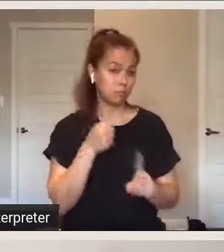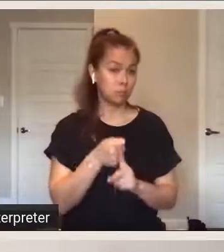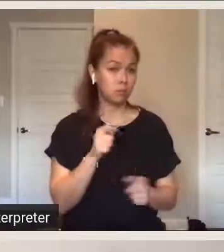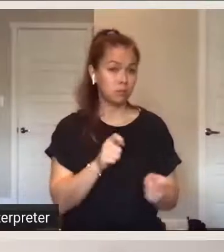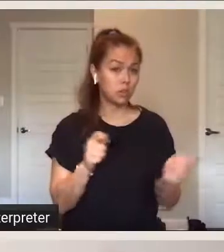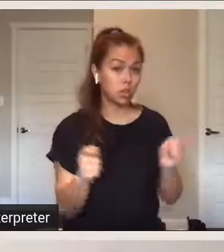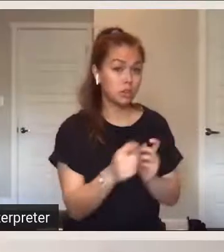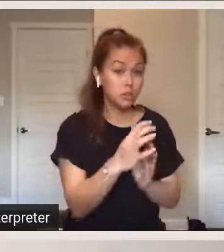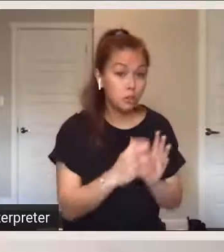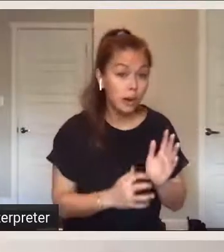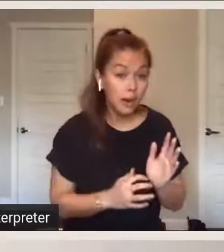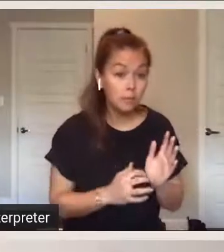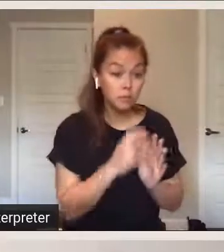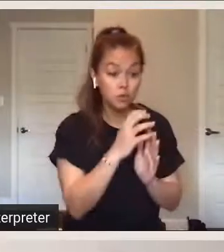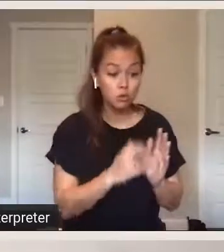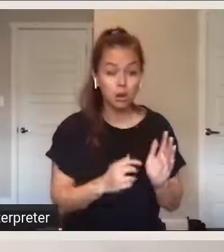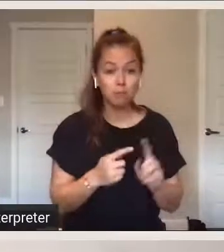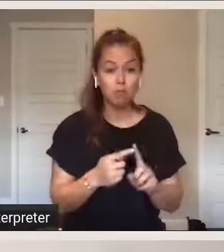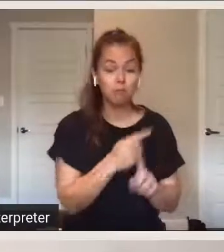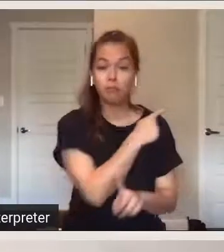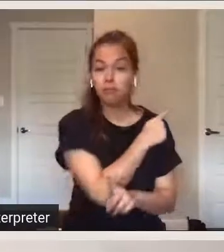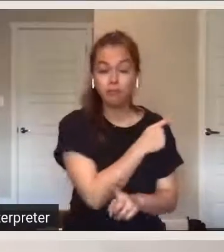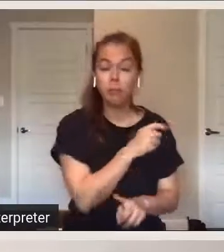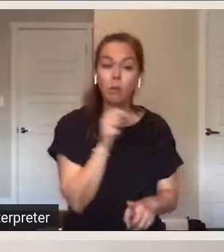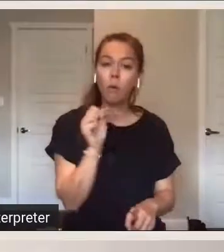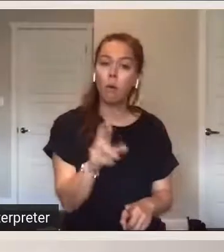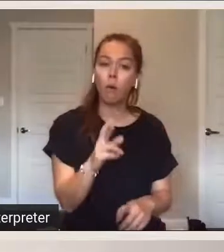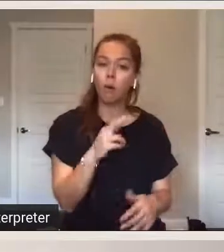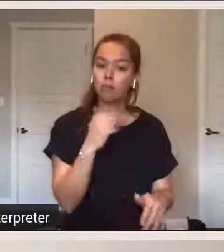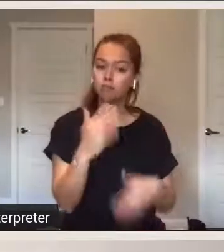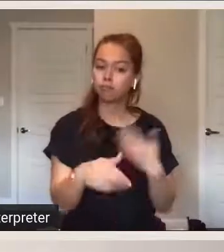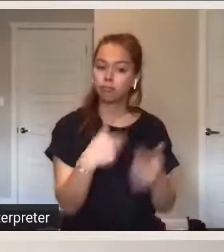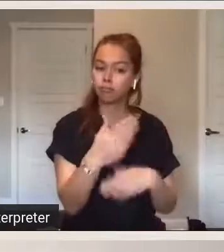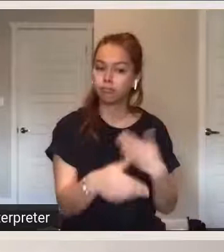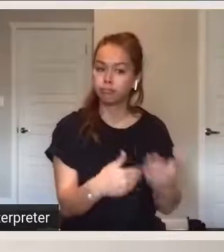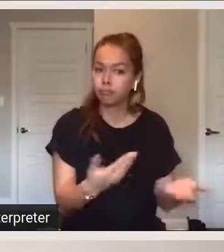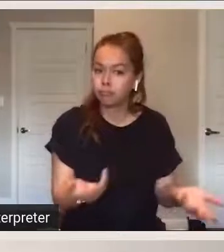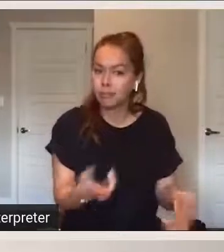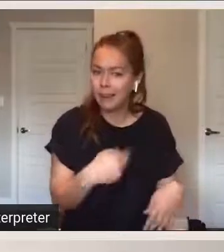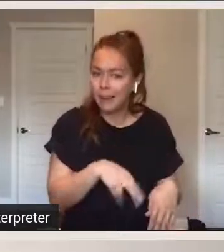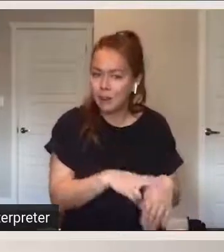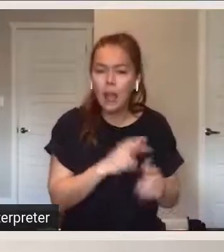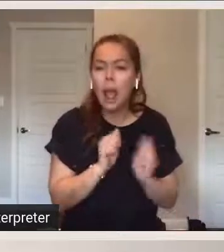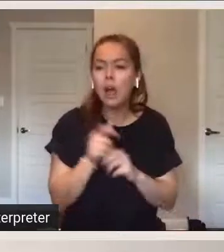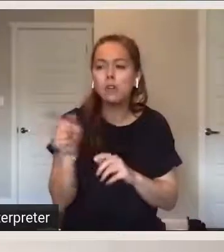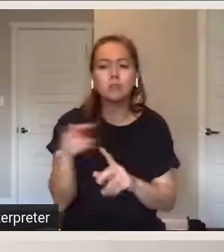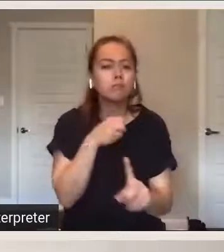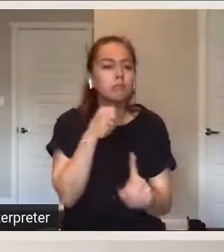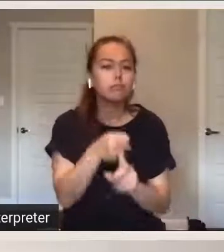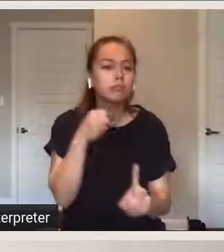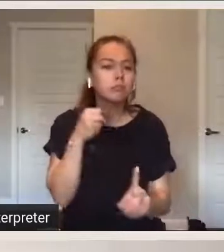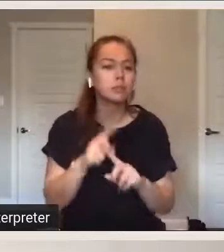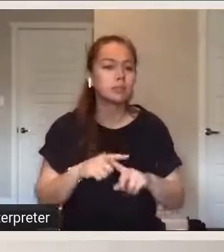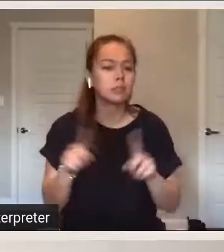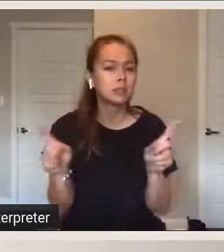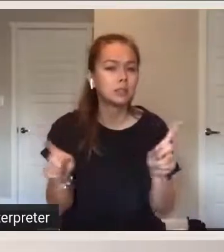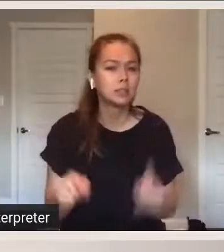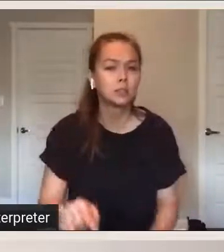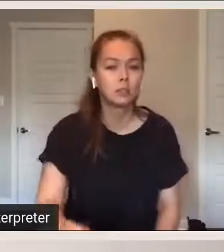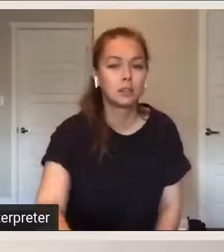out well, like I guess naturally because of the relationships that already